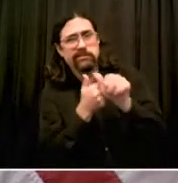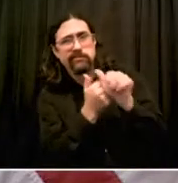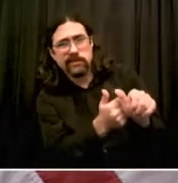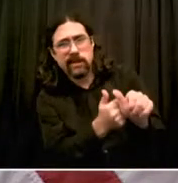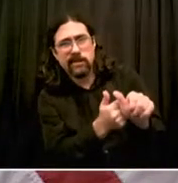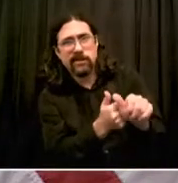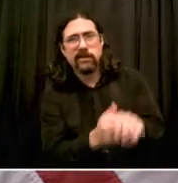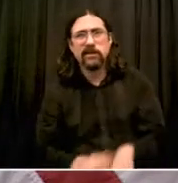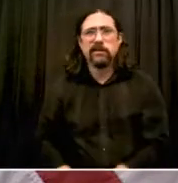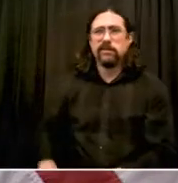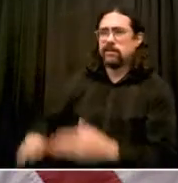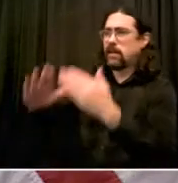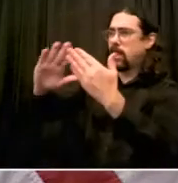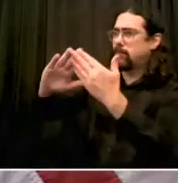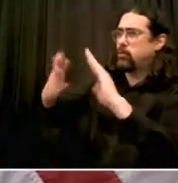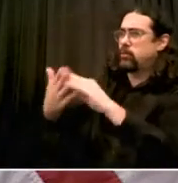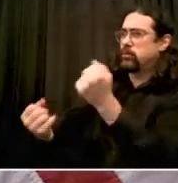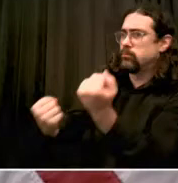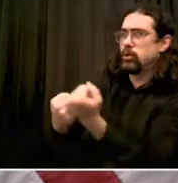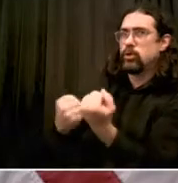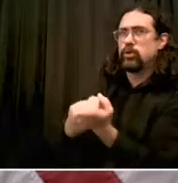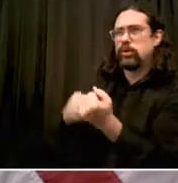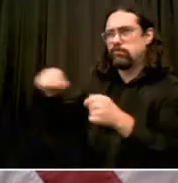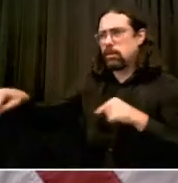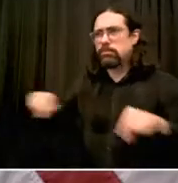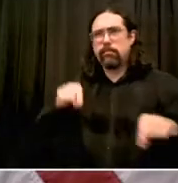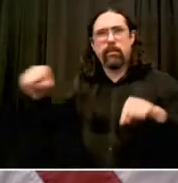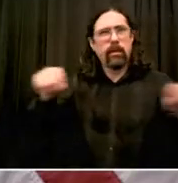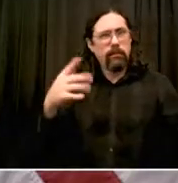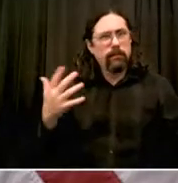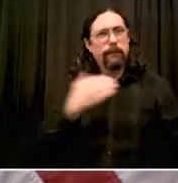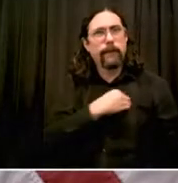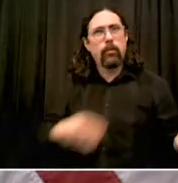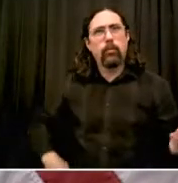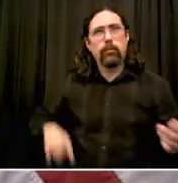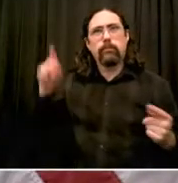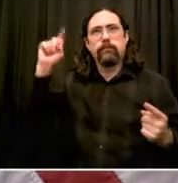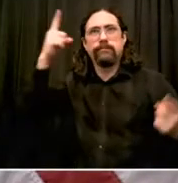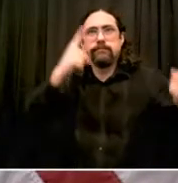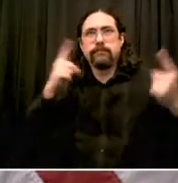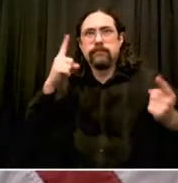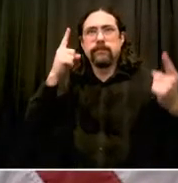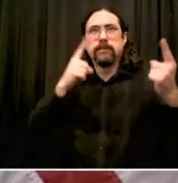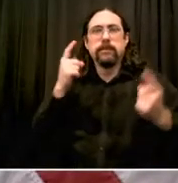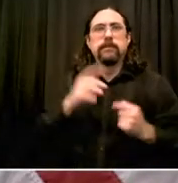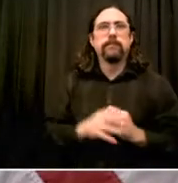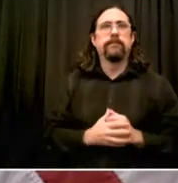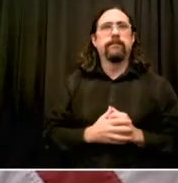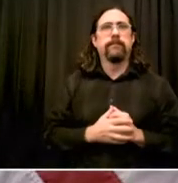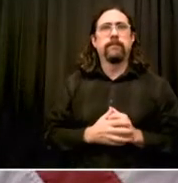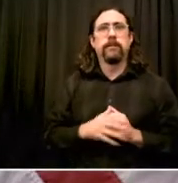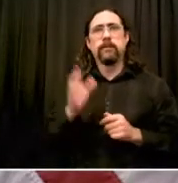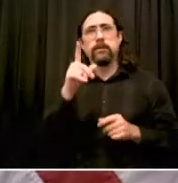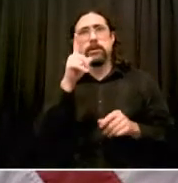backdrop and the critiques and all that changes the basic work of just serving people and getting things done.